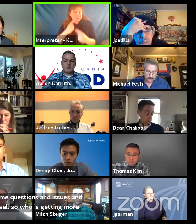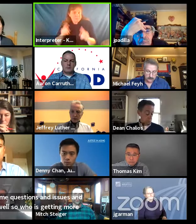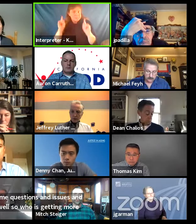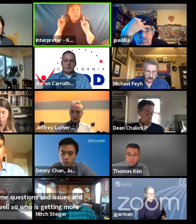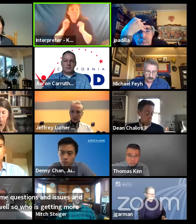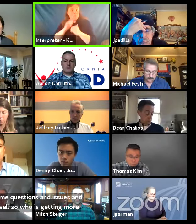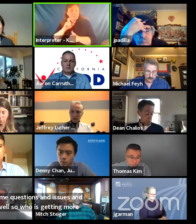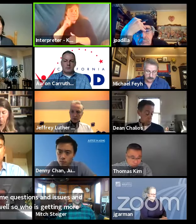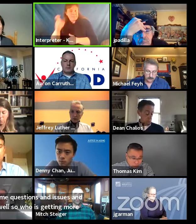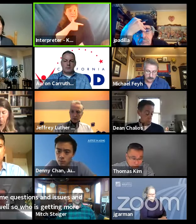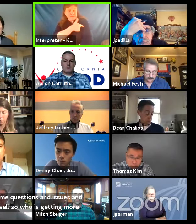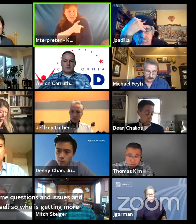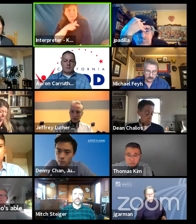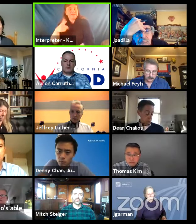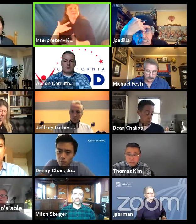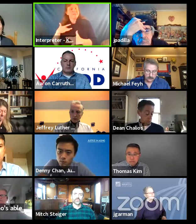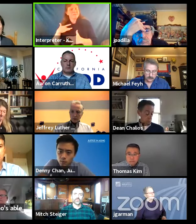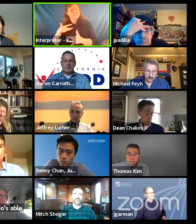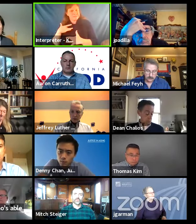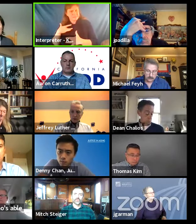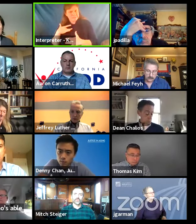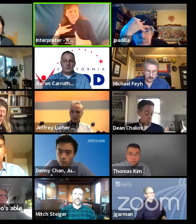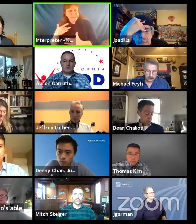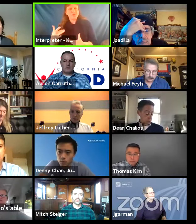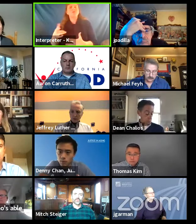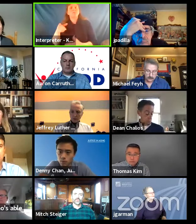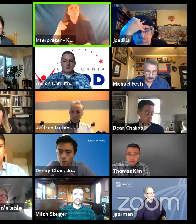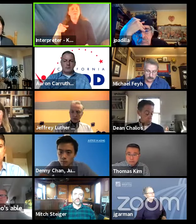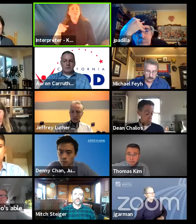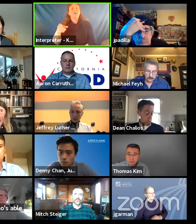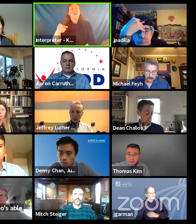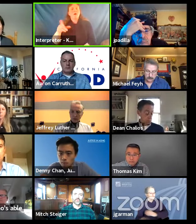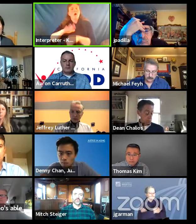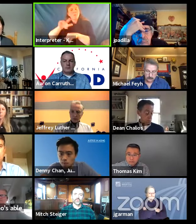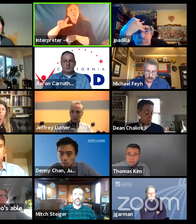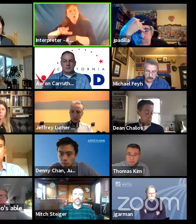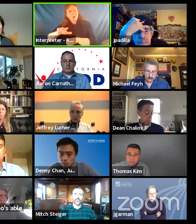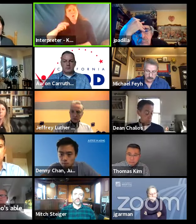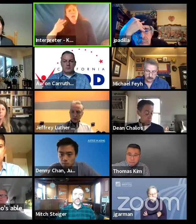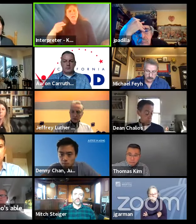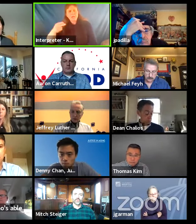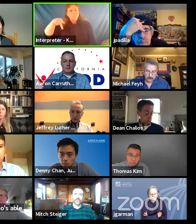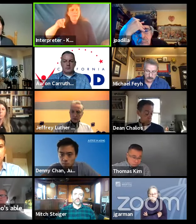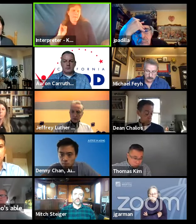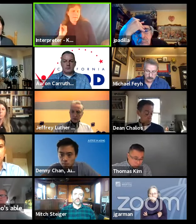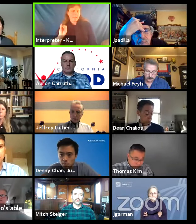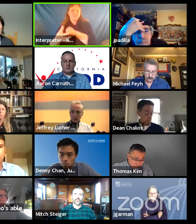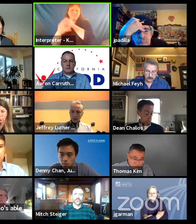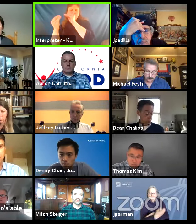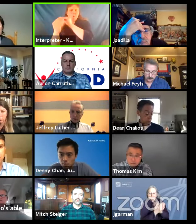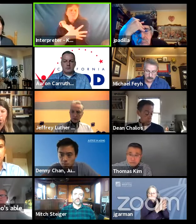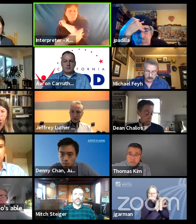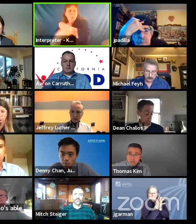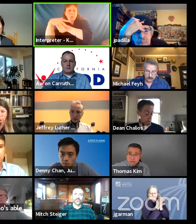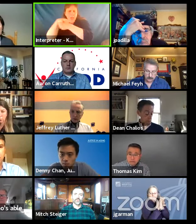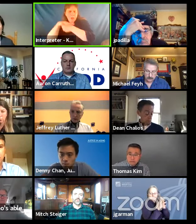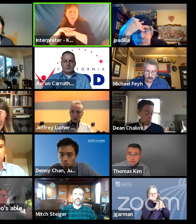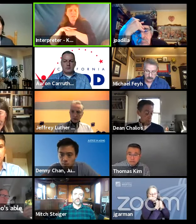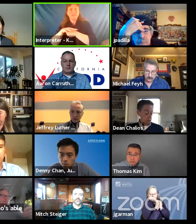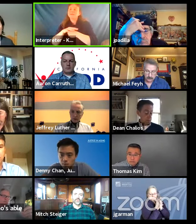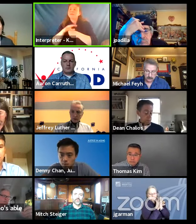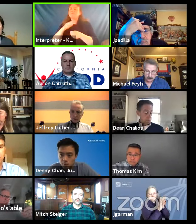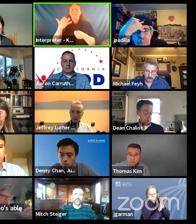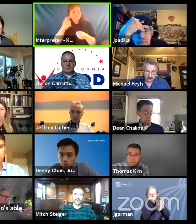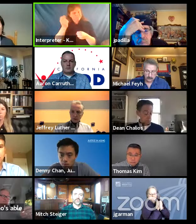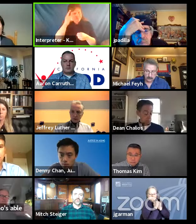the most under-resourced or for example, in the lowest HPI. So struggling with that as well. But that's been a huge priority, as Dr.